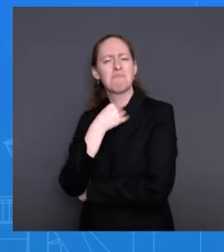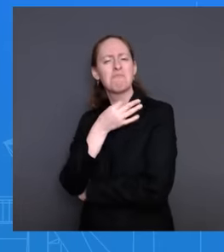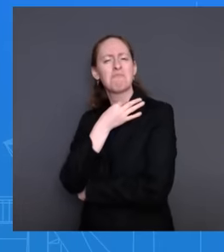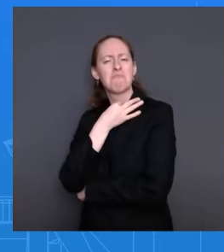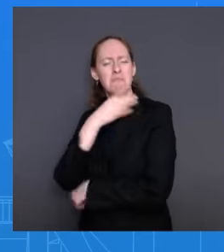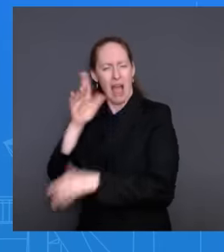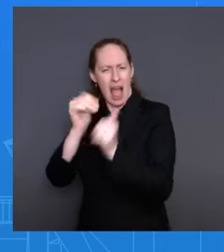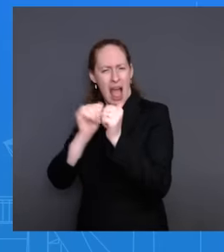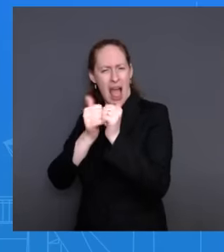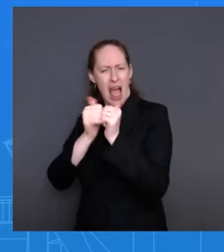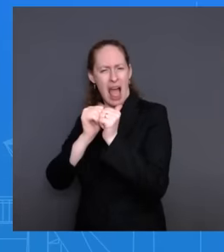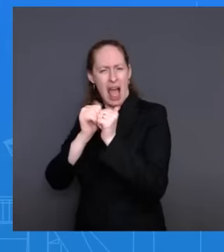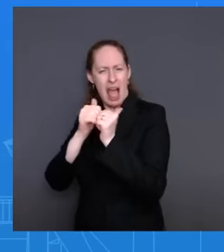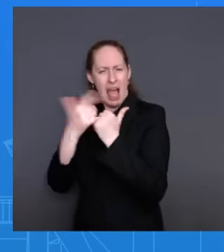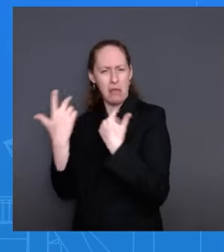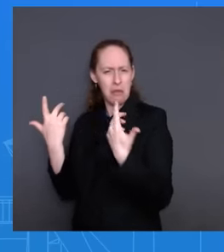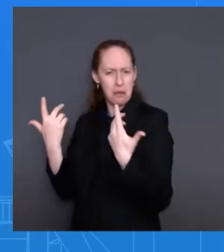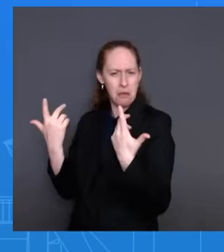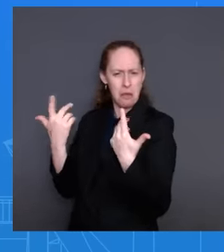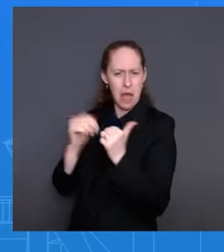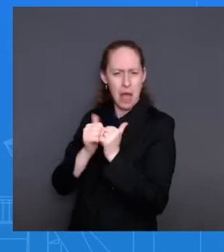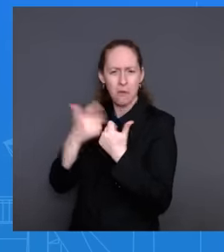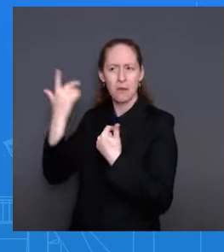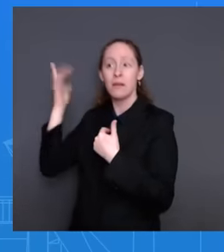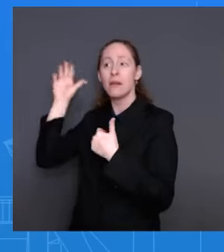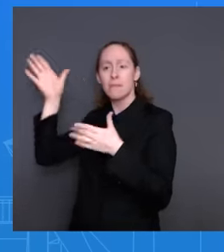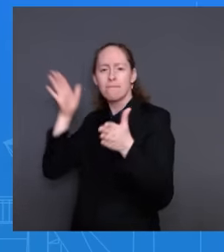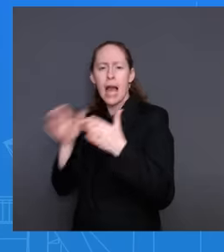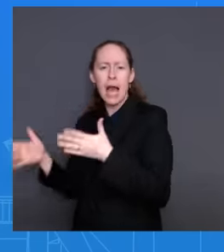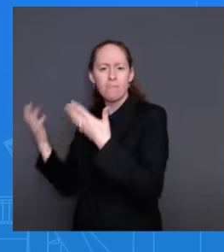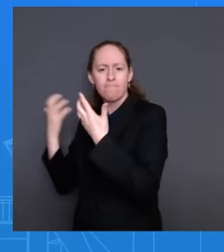for families making as much as, you know, $300,000.